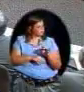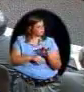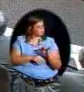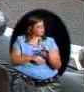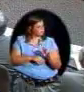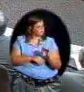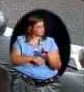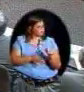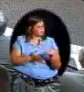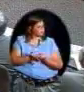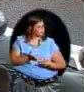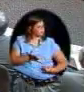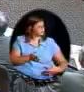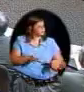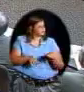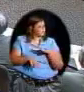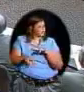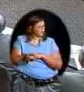and students.